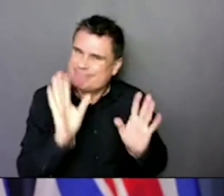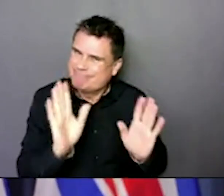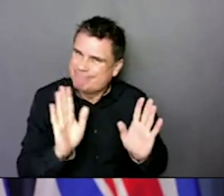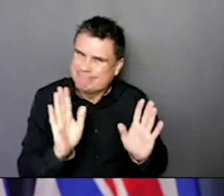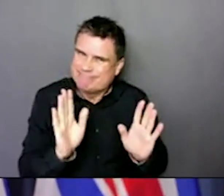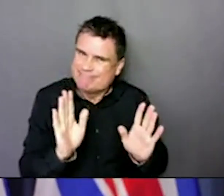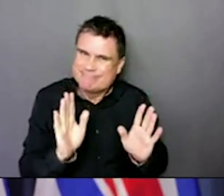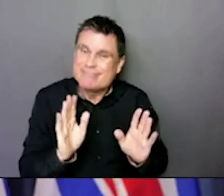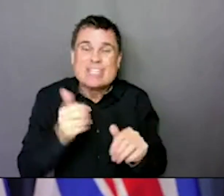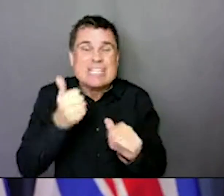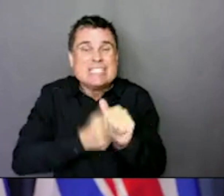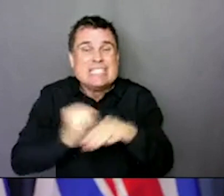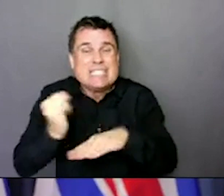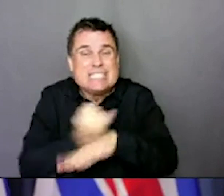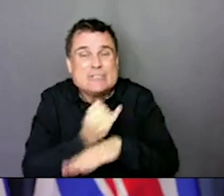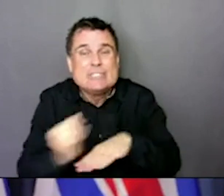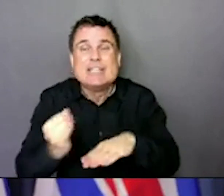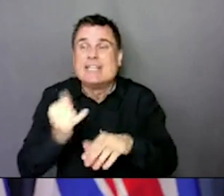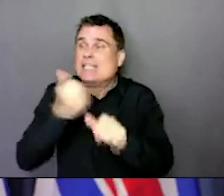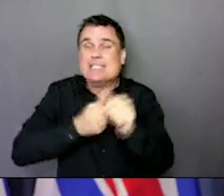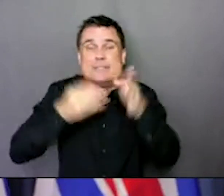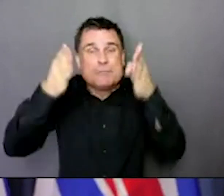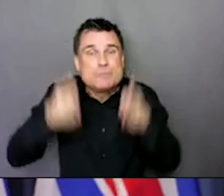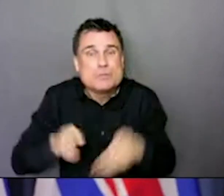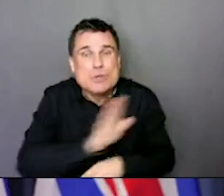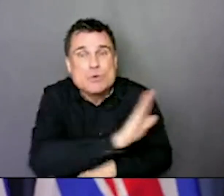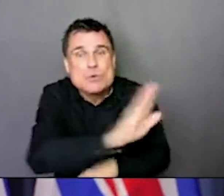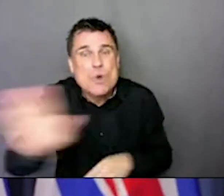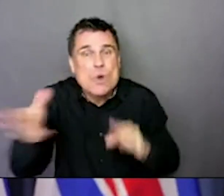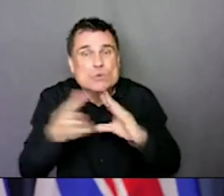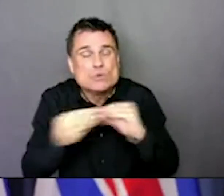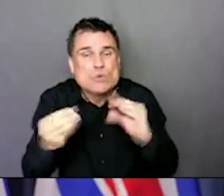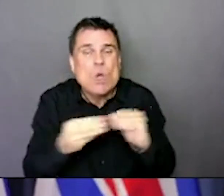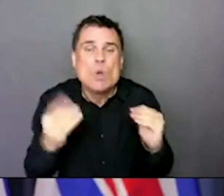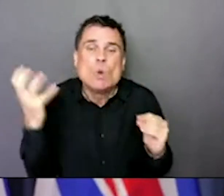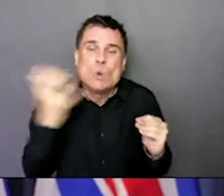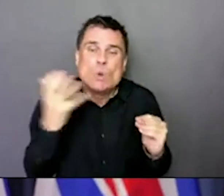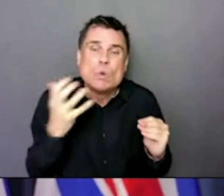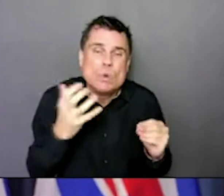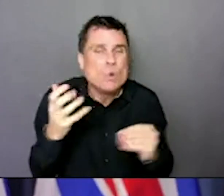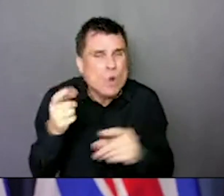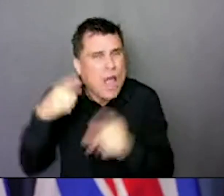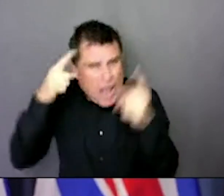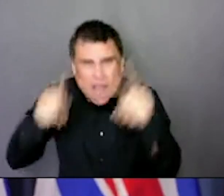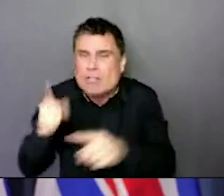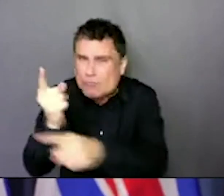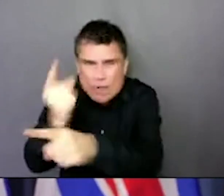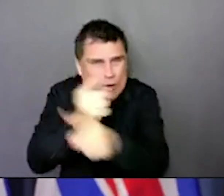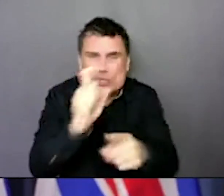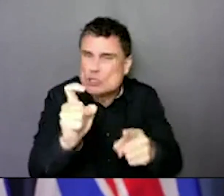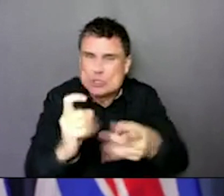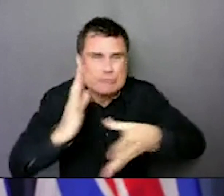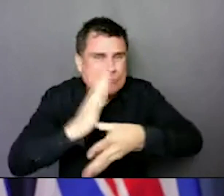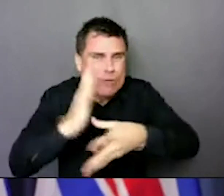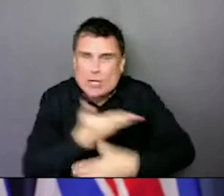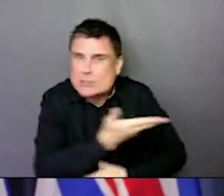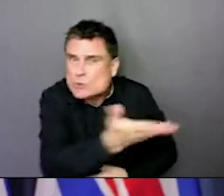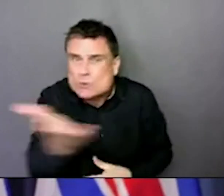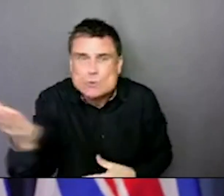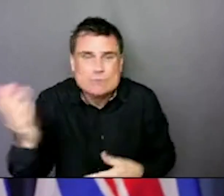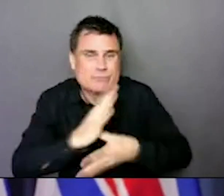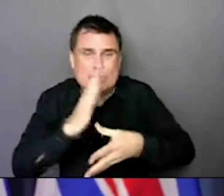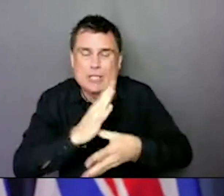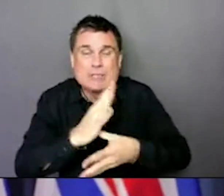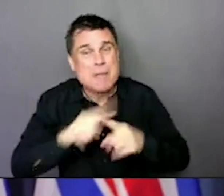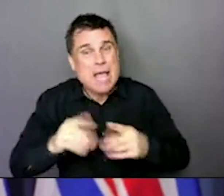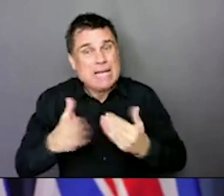stories between now and the last drop of vaccine distributed about who should go where in the lineup. I want the public to know that we're going